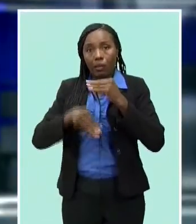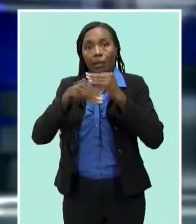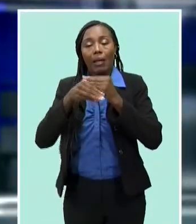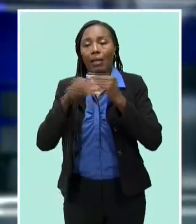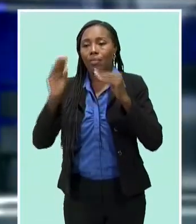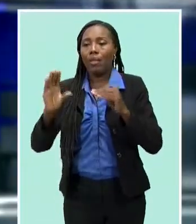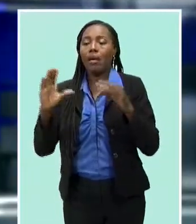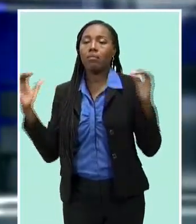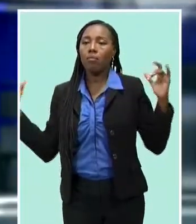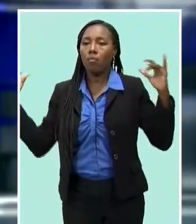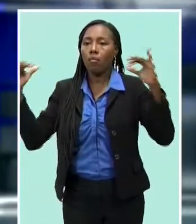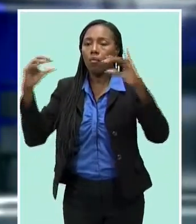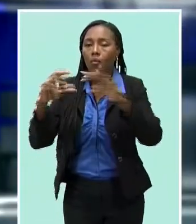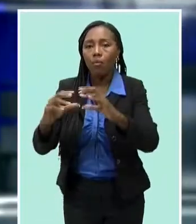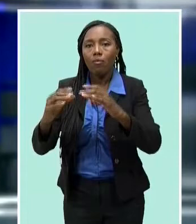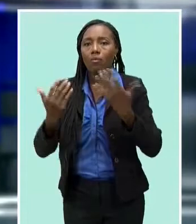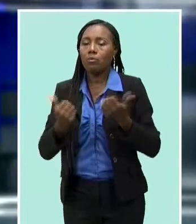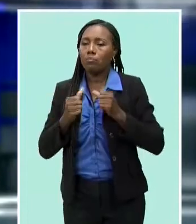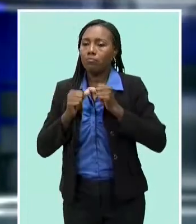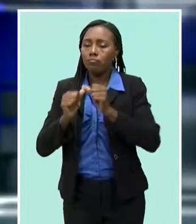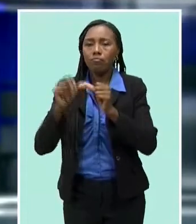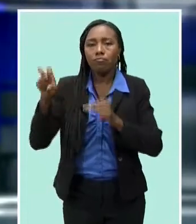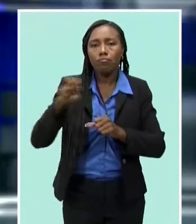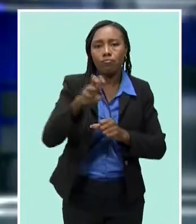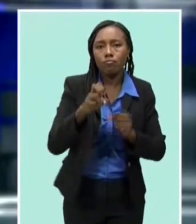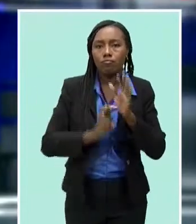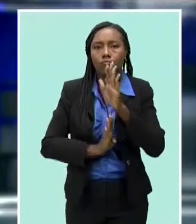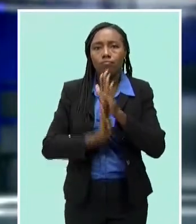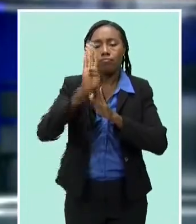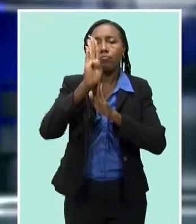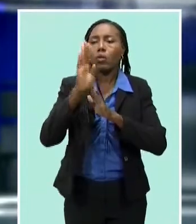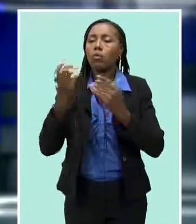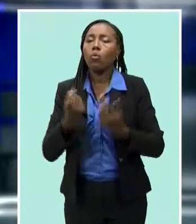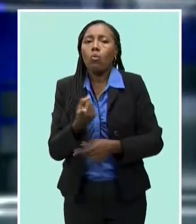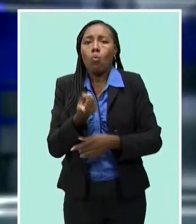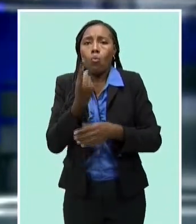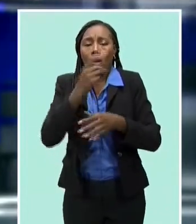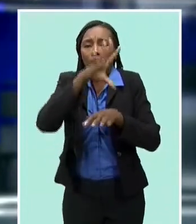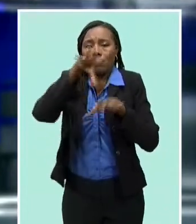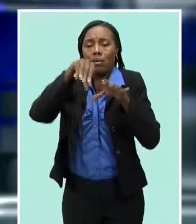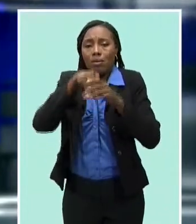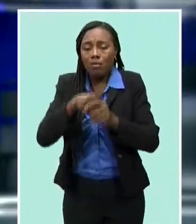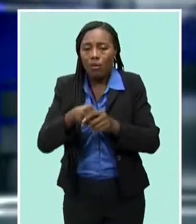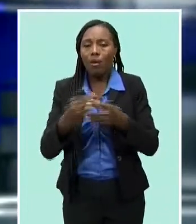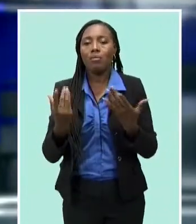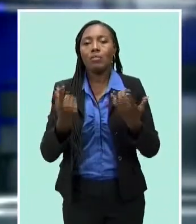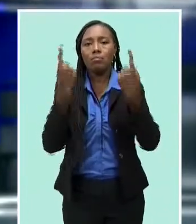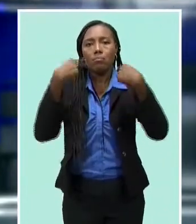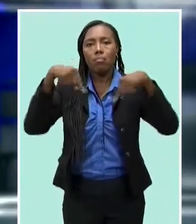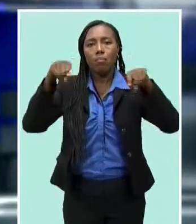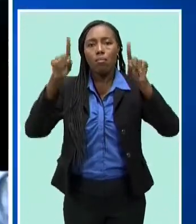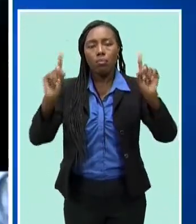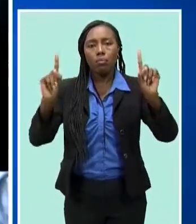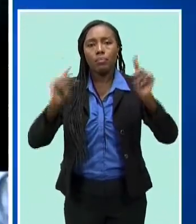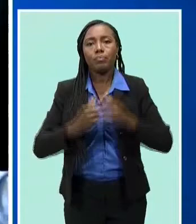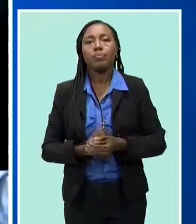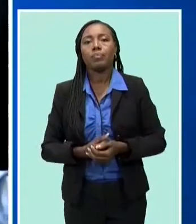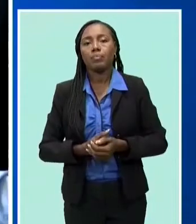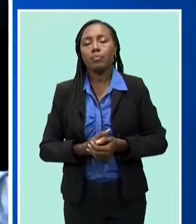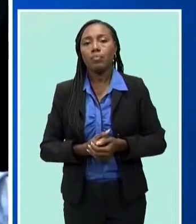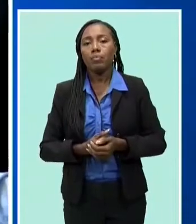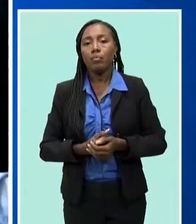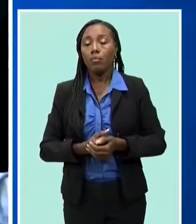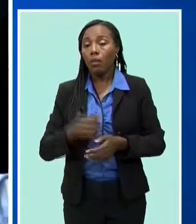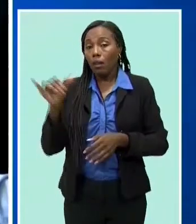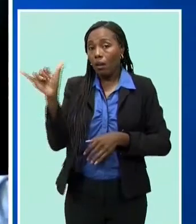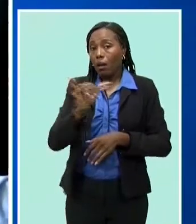this conference in boosting the island's tourism product is just one aspect of just how significant the achievement is. It is in fact